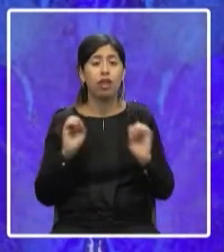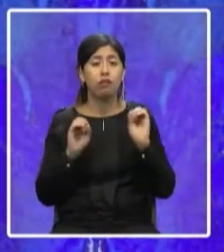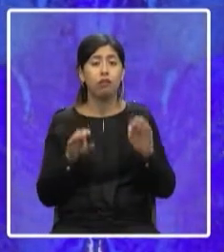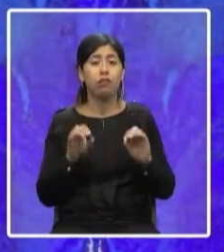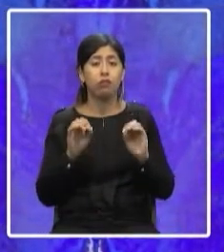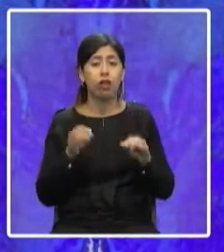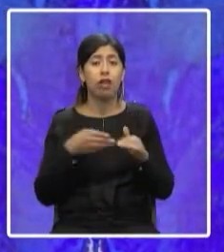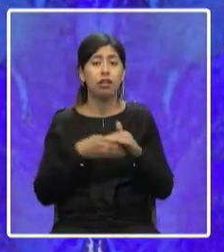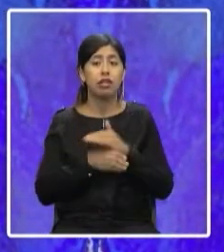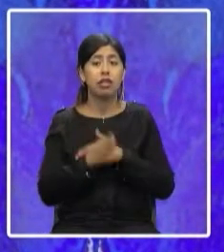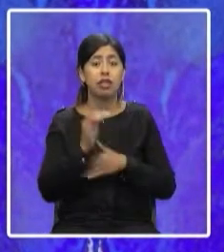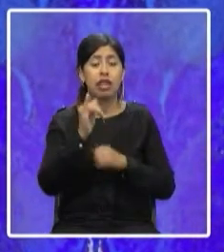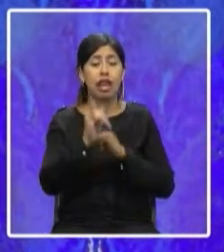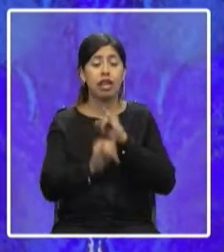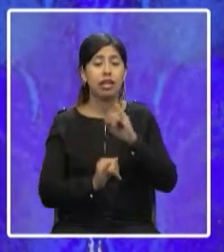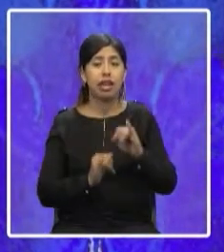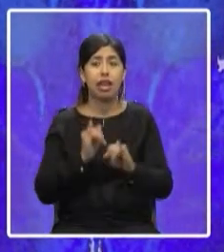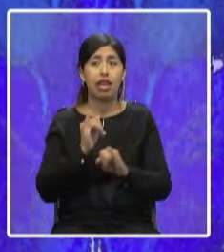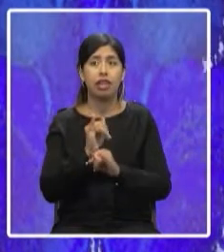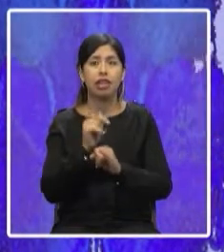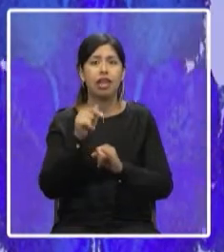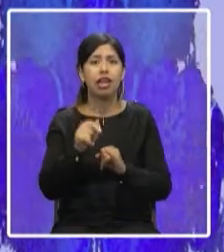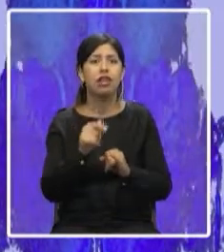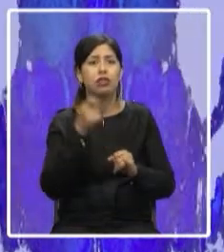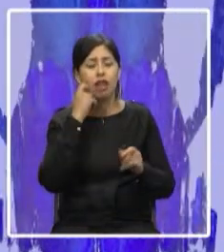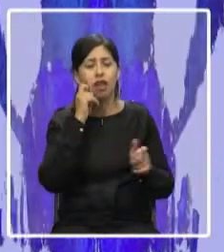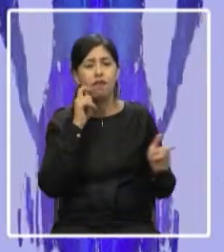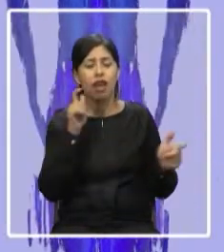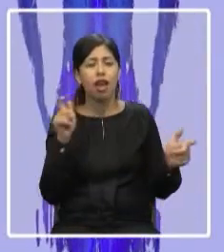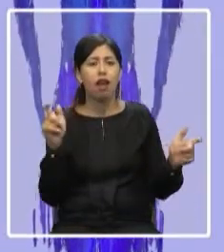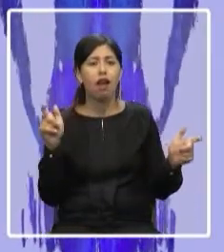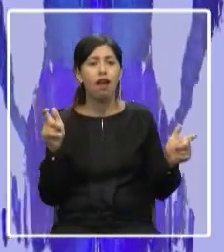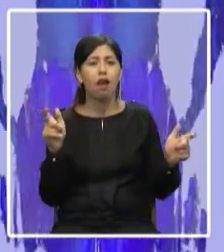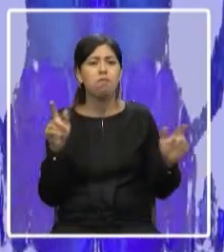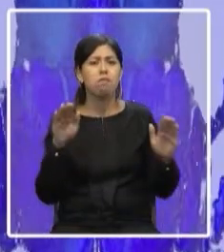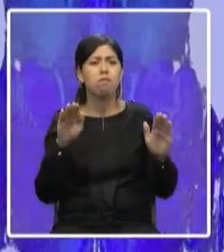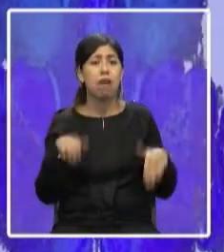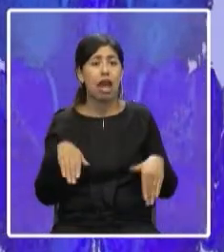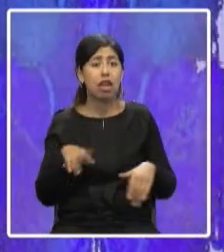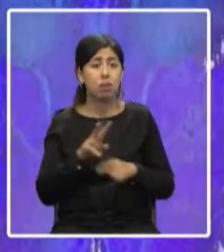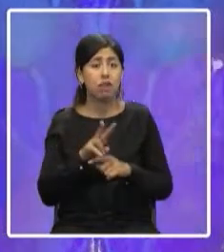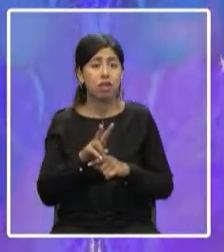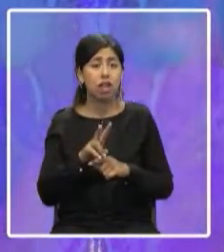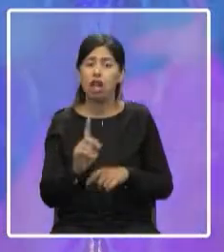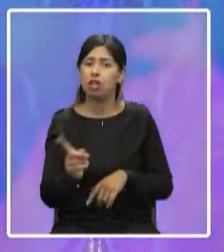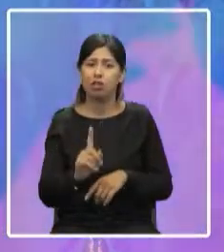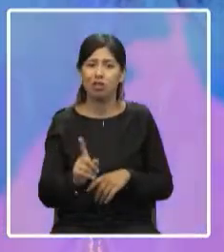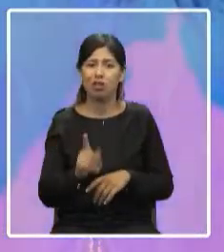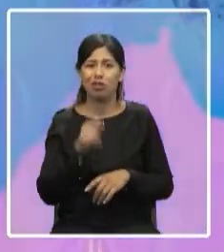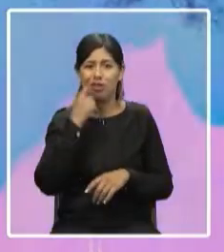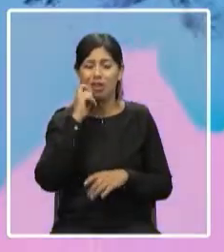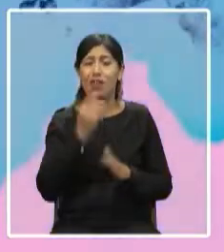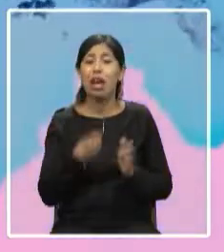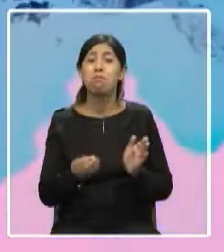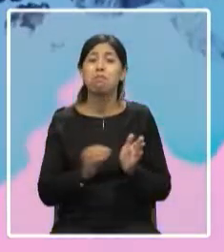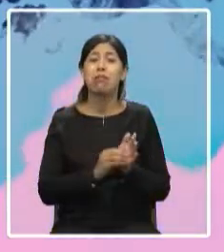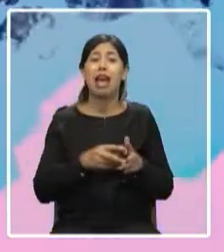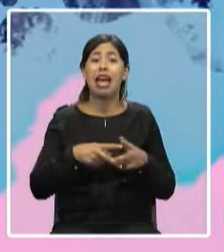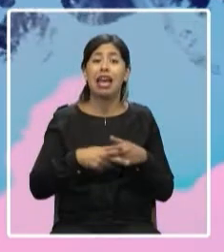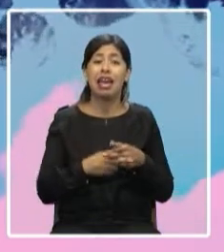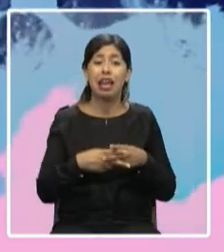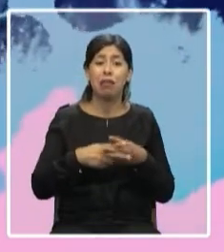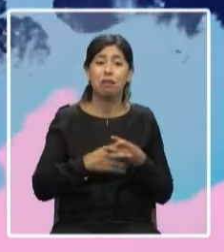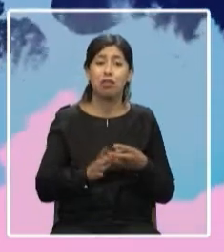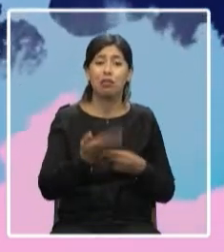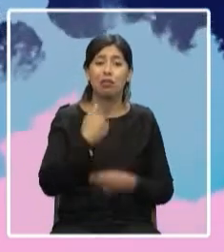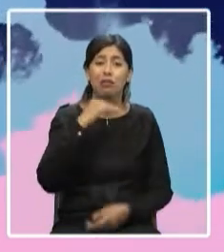educators, it changes the way we teach and changes the tools that we use, and hopefully allows us to perform more and reach a broader